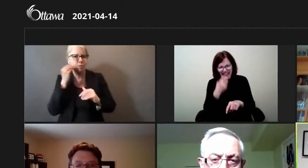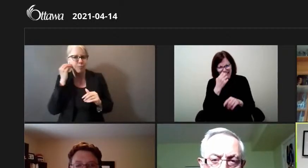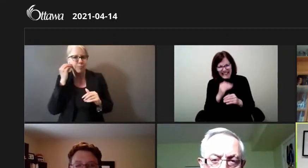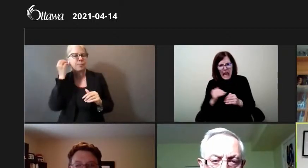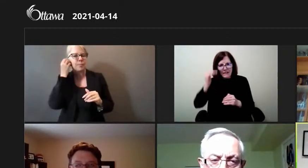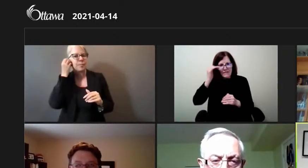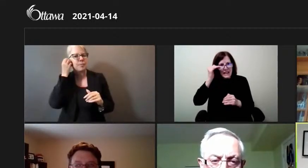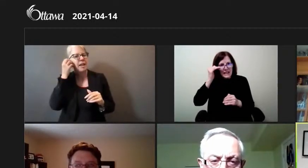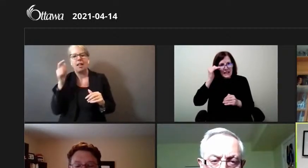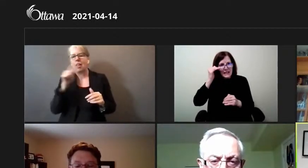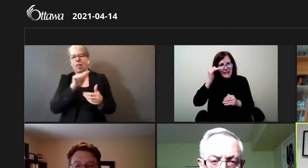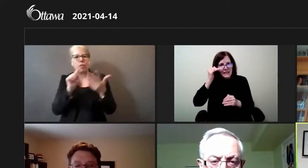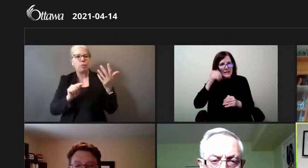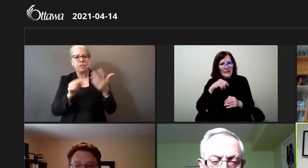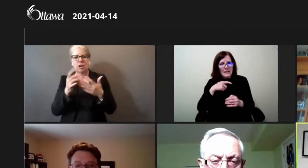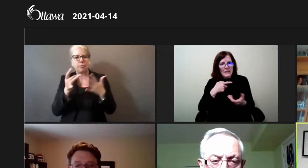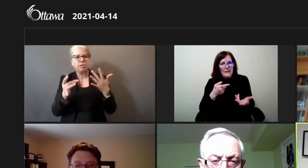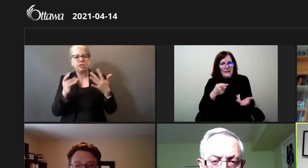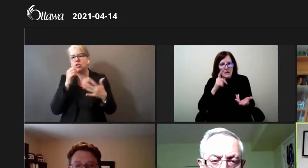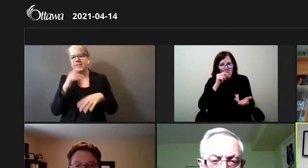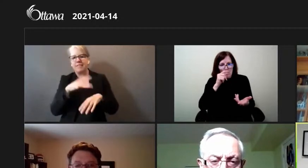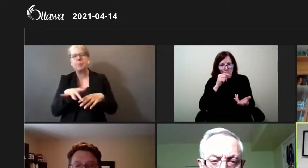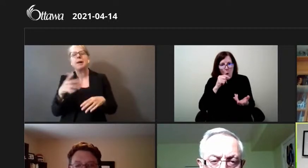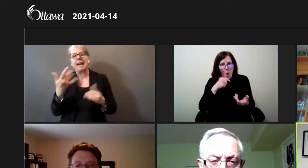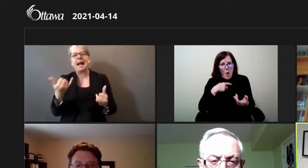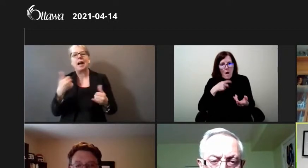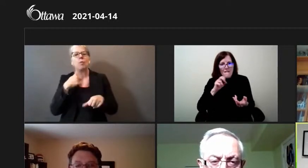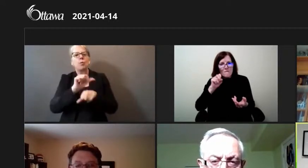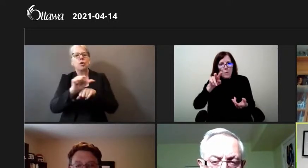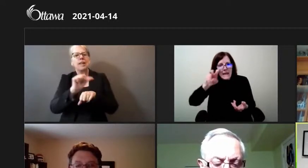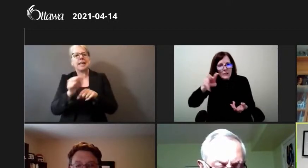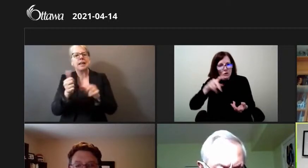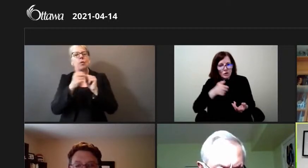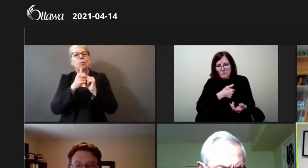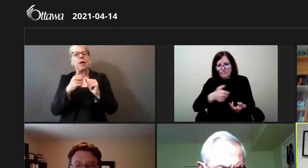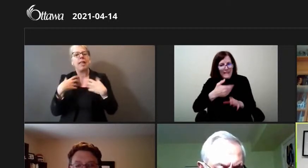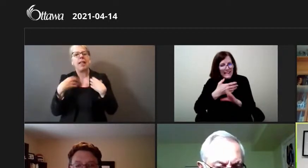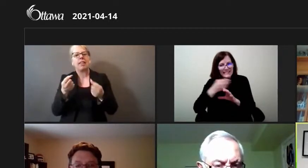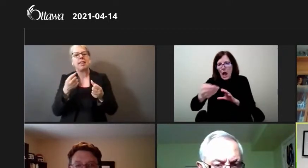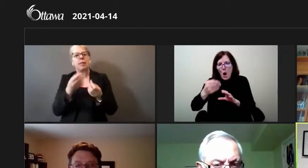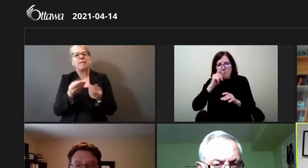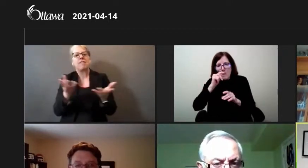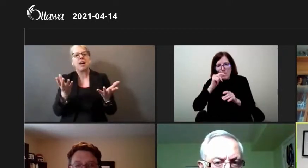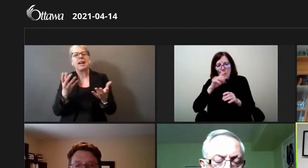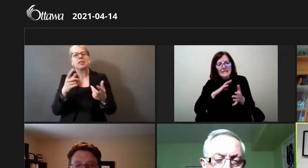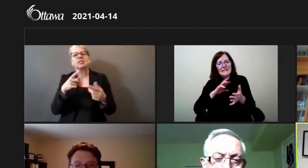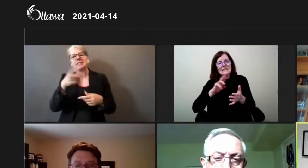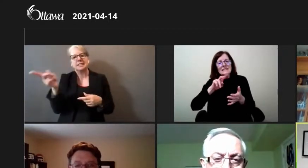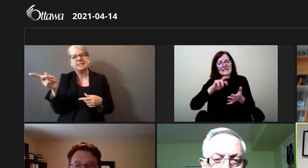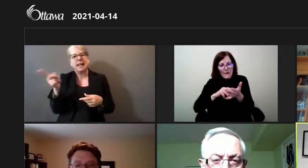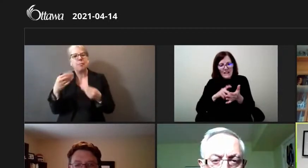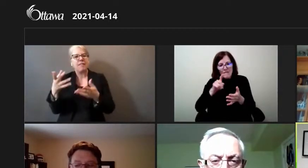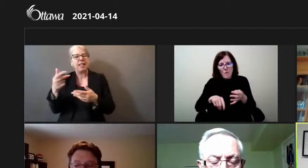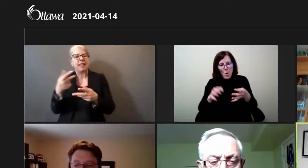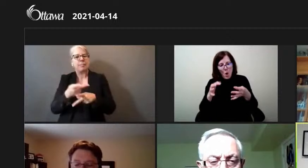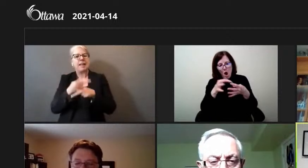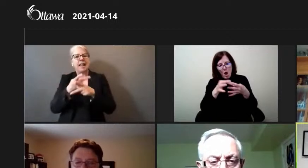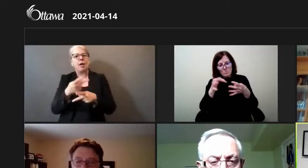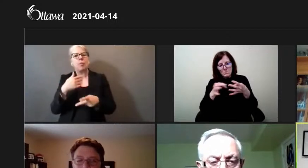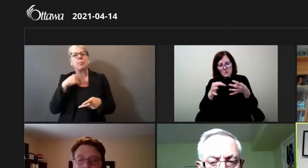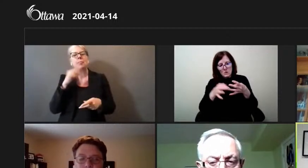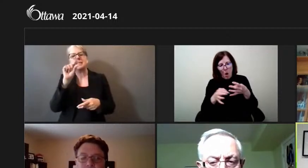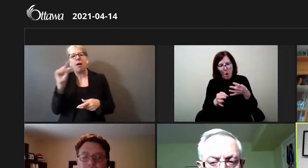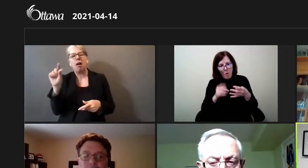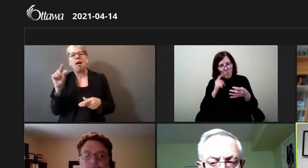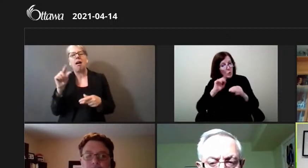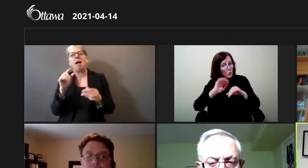options are not available. We are working now with the health providers that provide them care. And we may have a small team